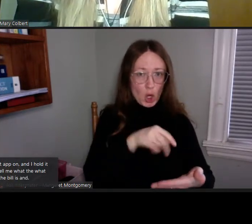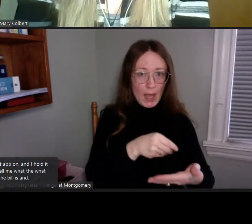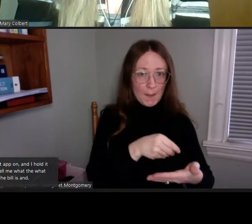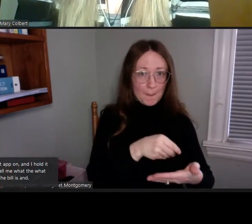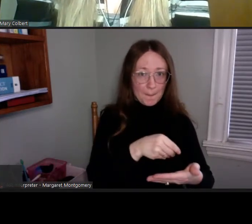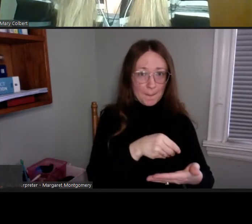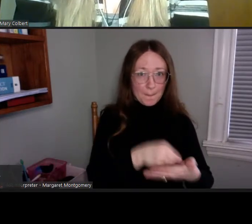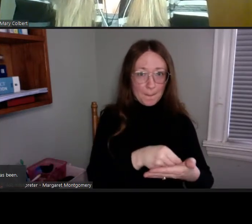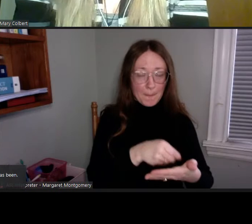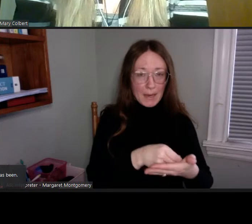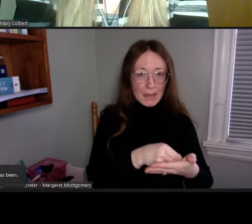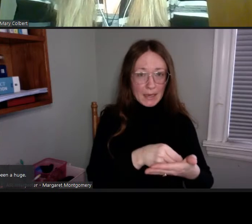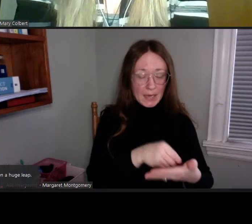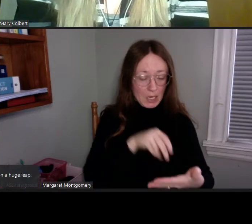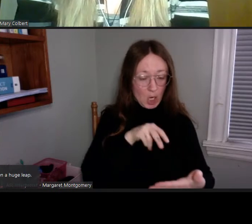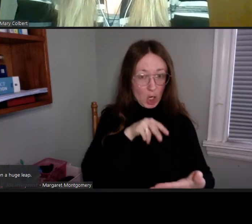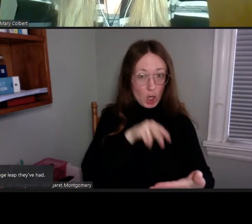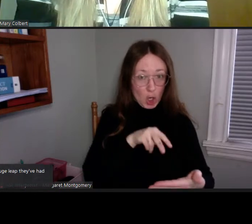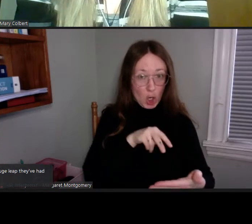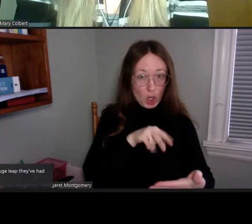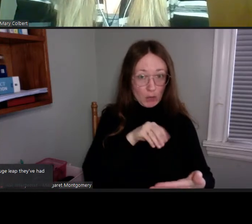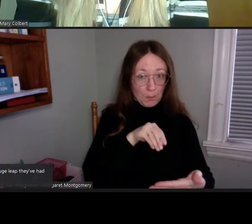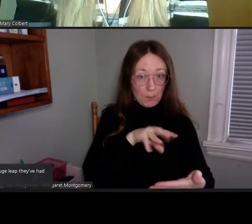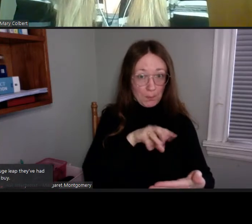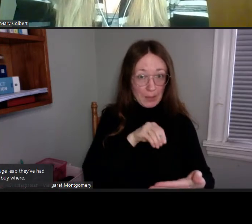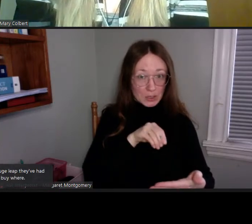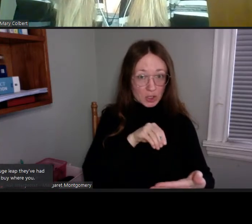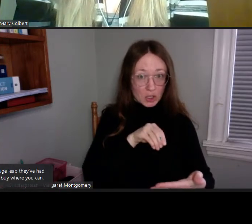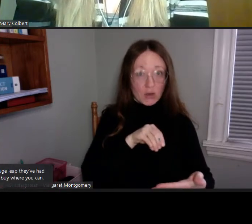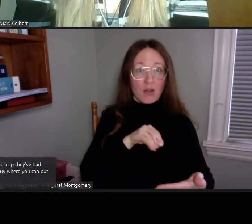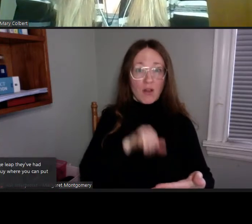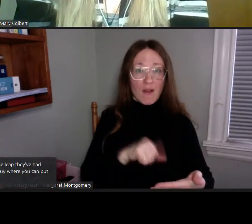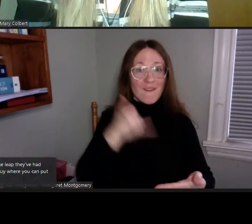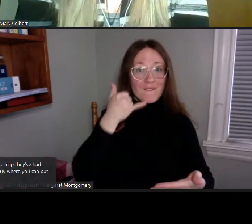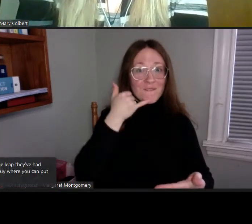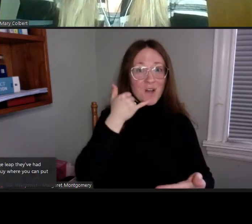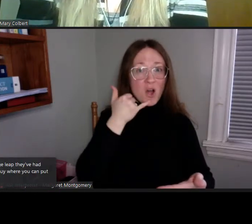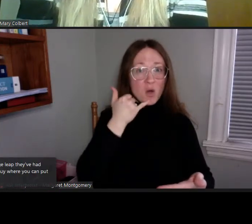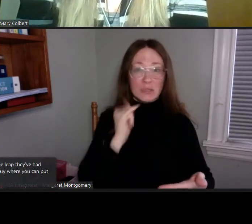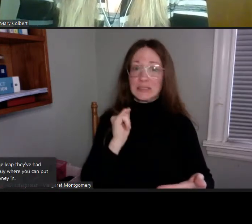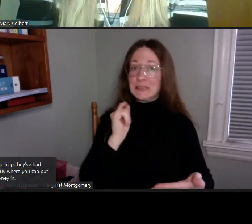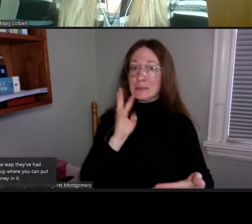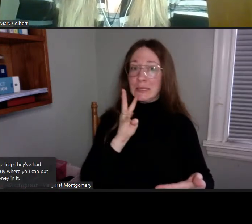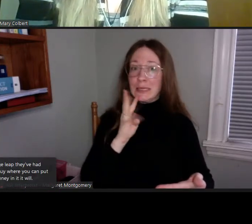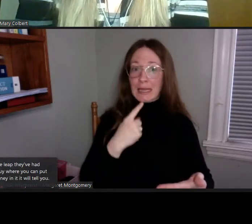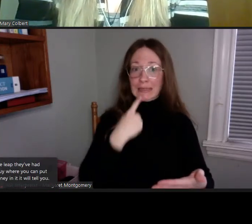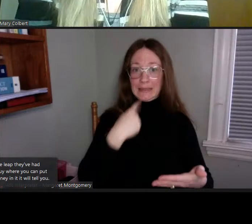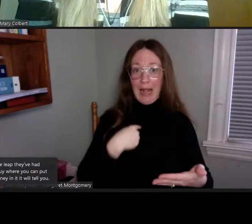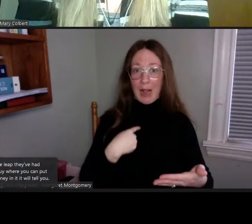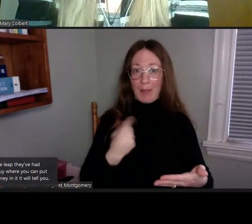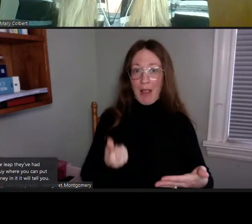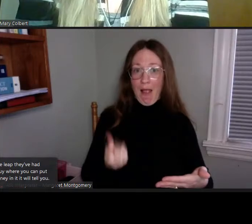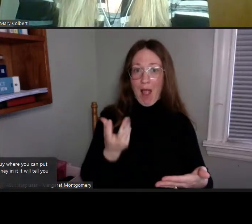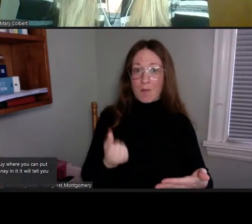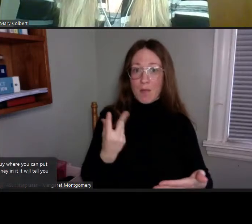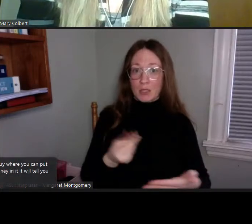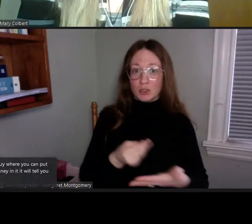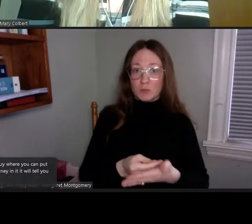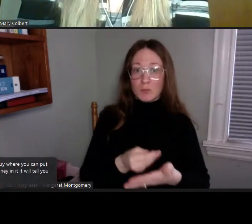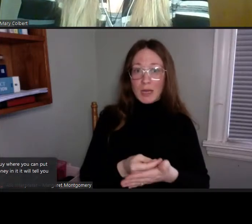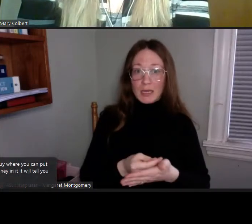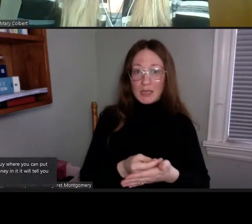And that has been a huge leap. They've had machines that you could buy where you can put the money, the paper money in, and it will tell you the